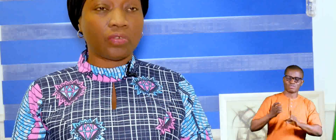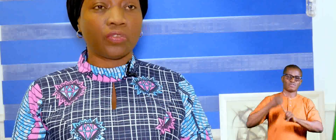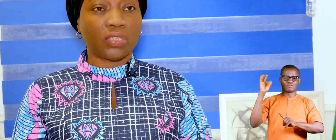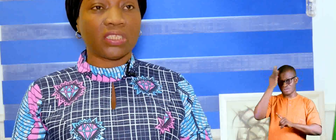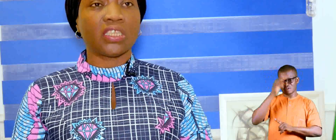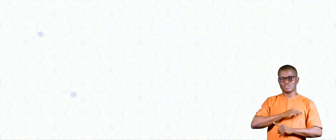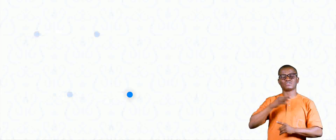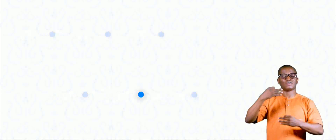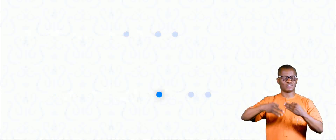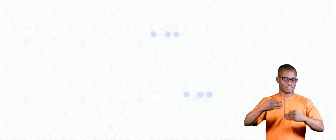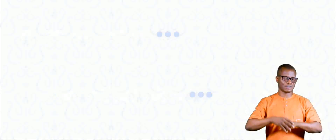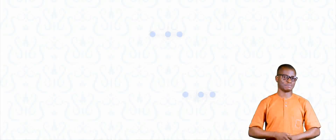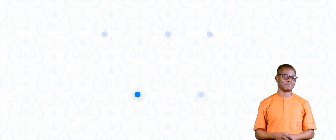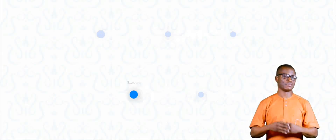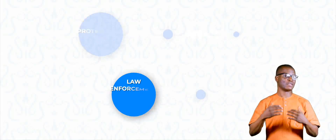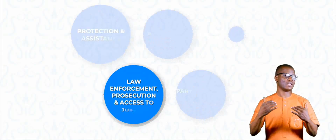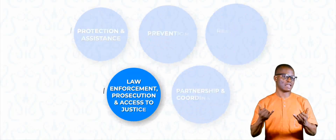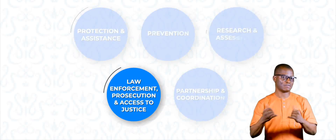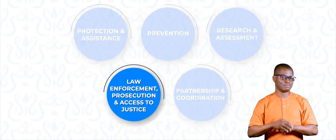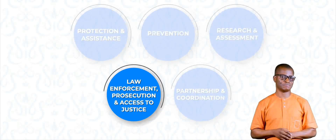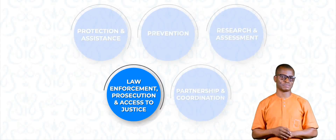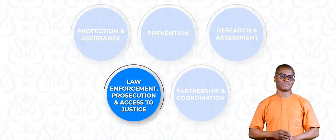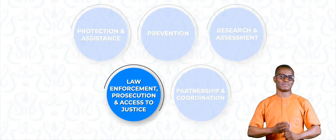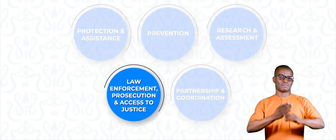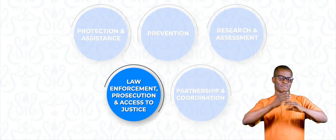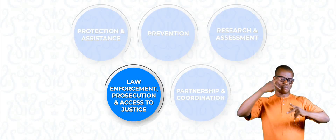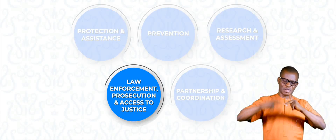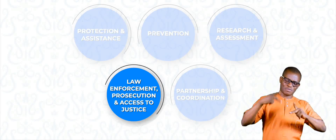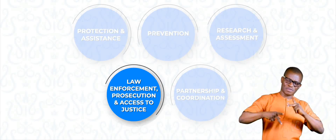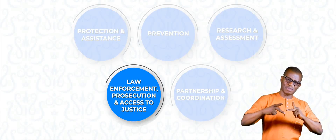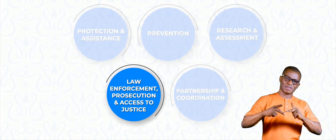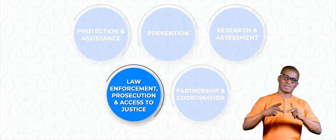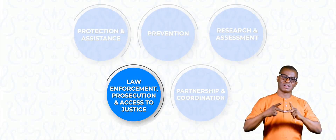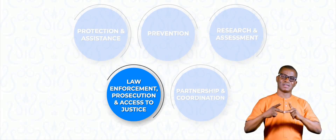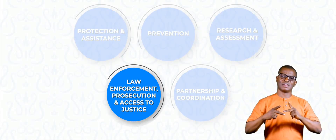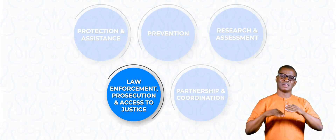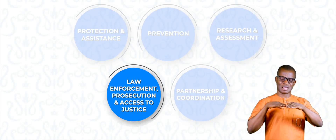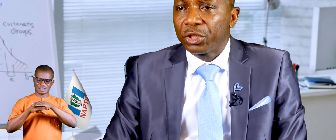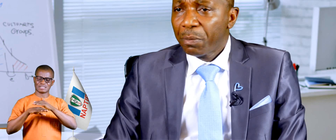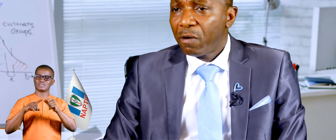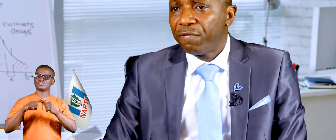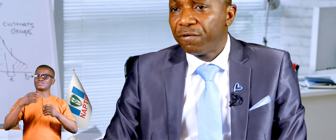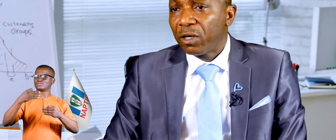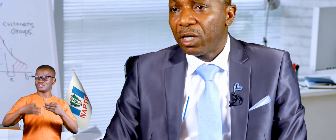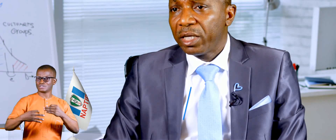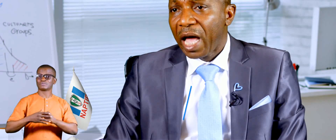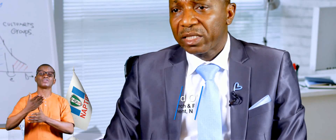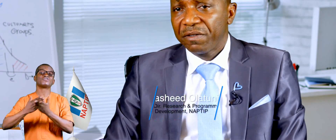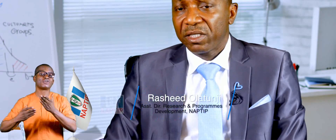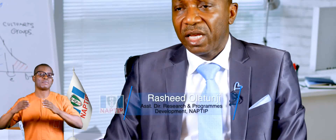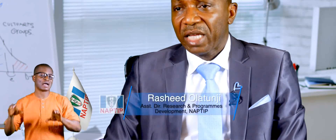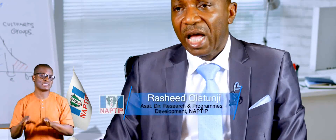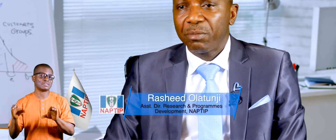Federal Ministry of Justice. Then, law enforcement, prosecution and access to justice. Some of